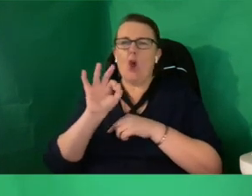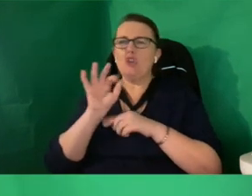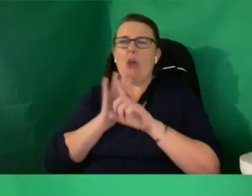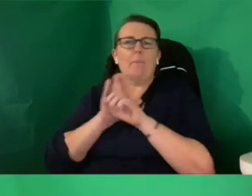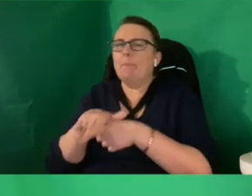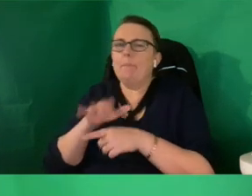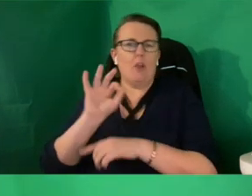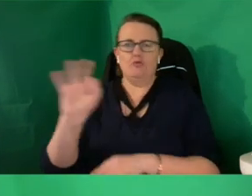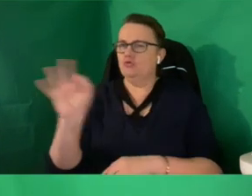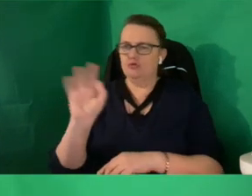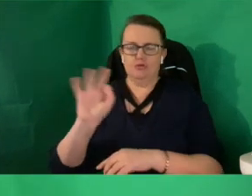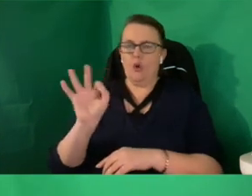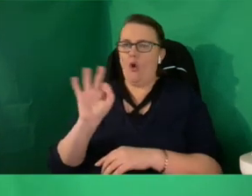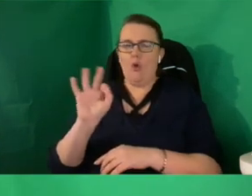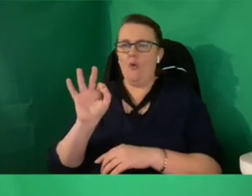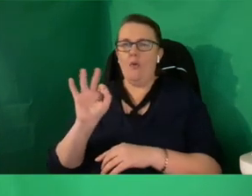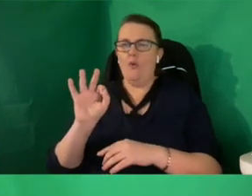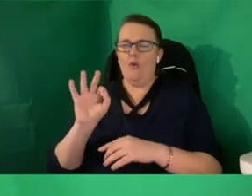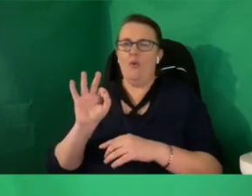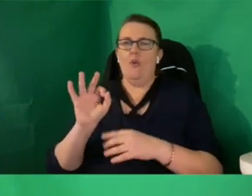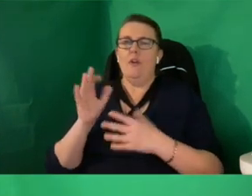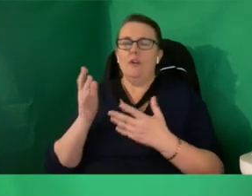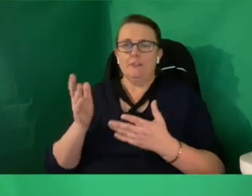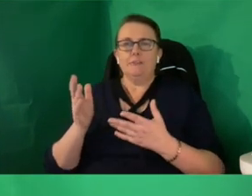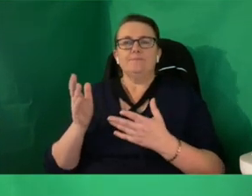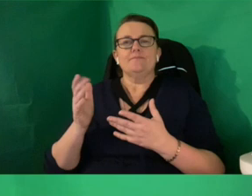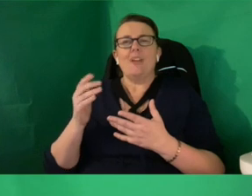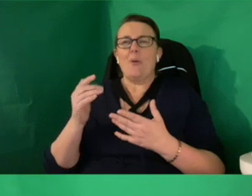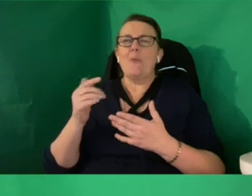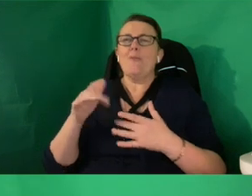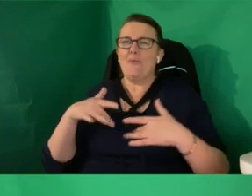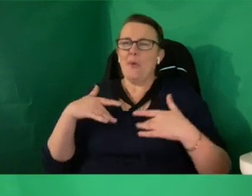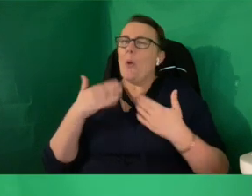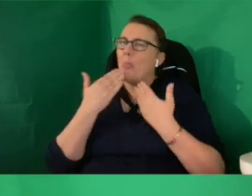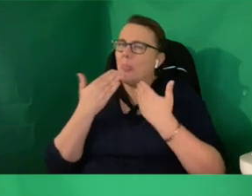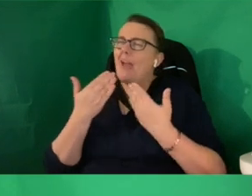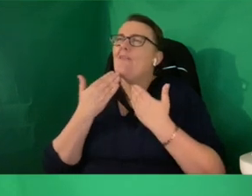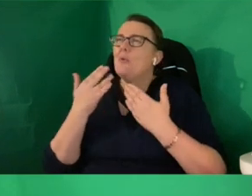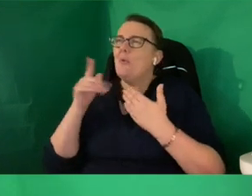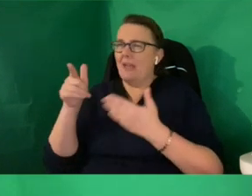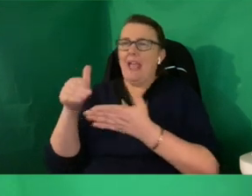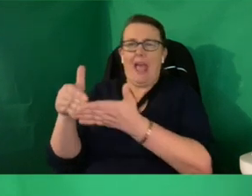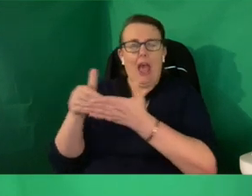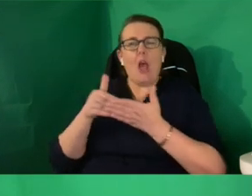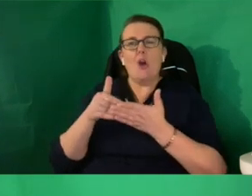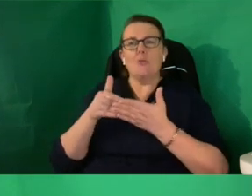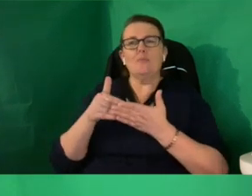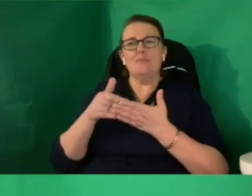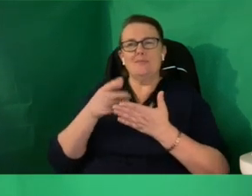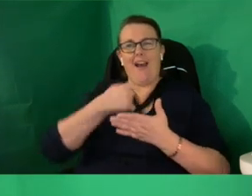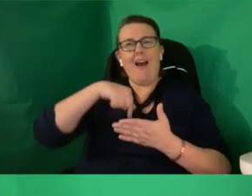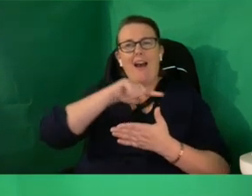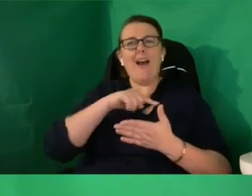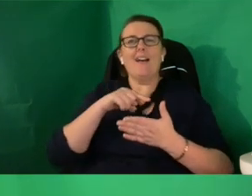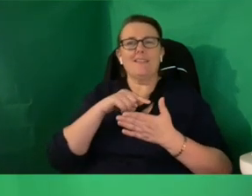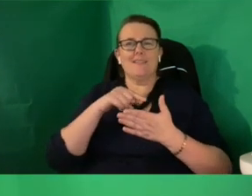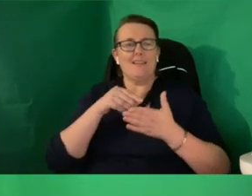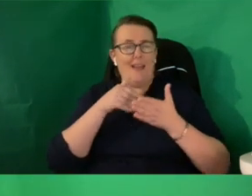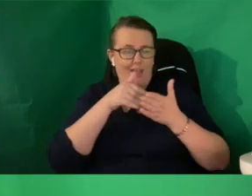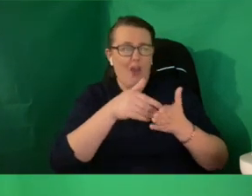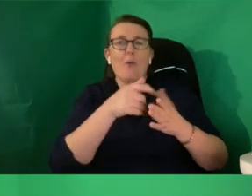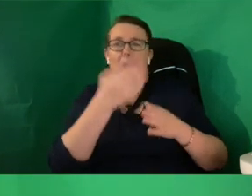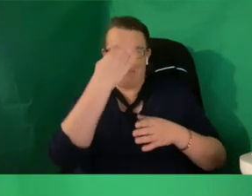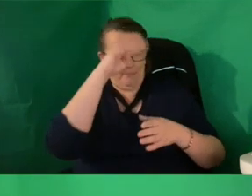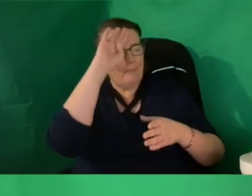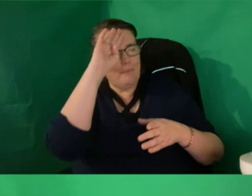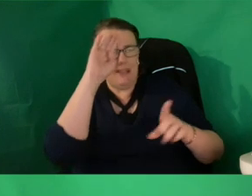there's no blame towards him or anything like that. We are very appreciative of all the help he was able to extend